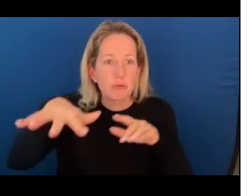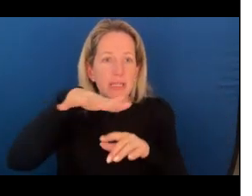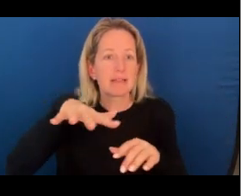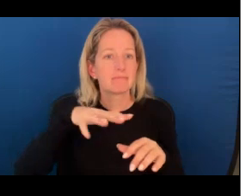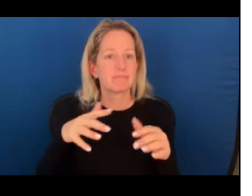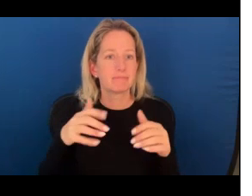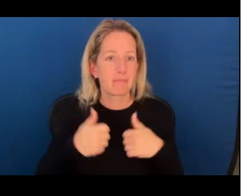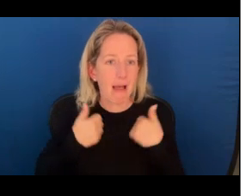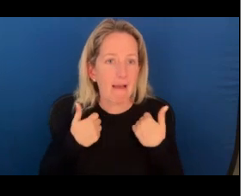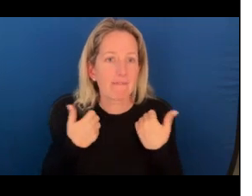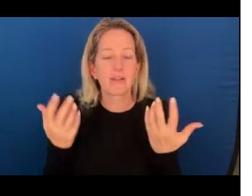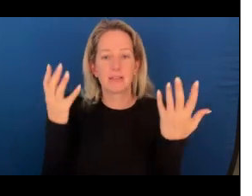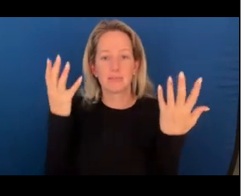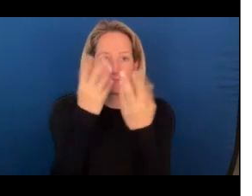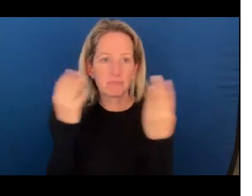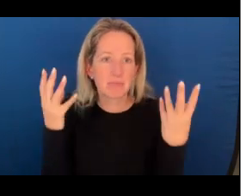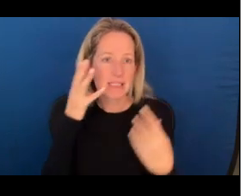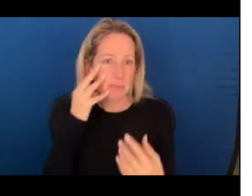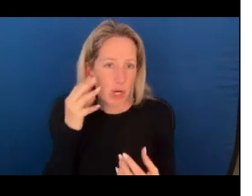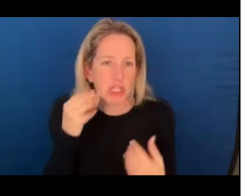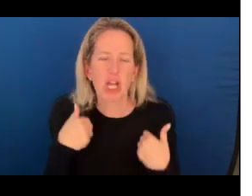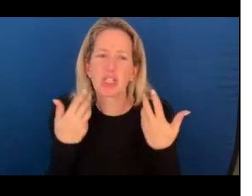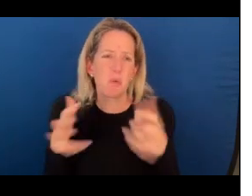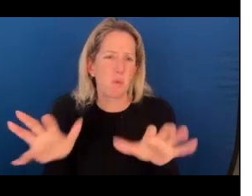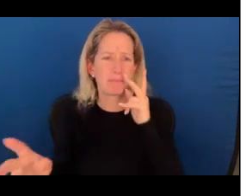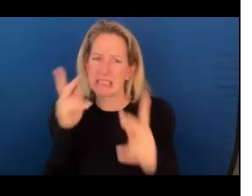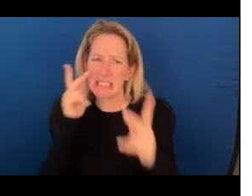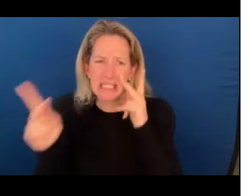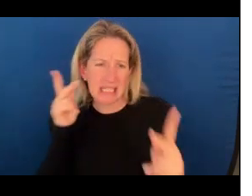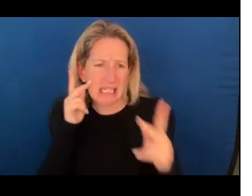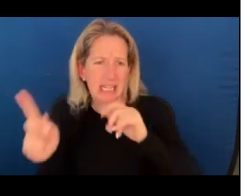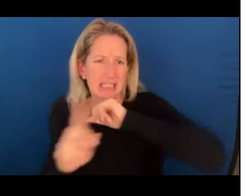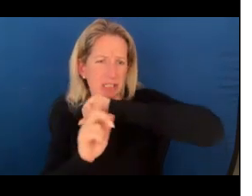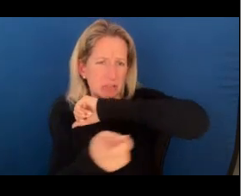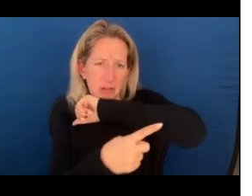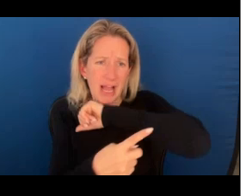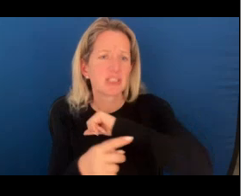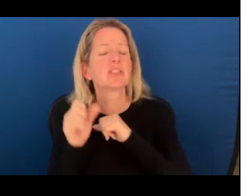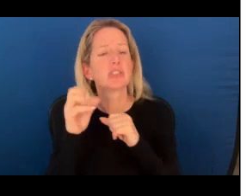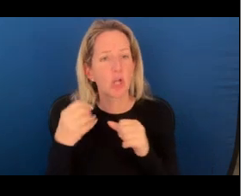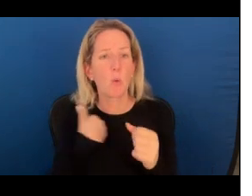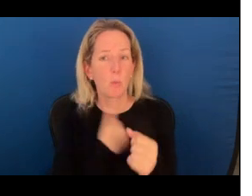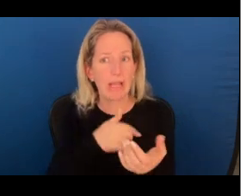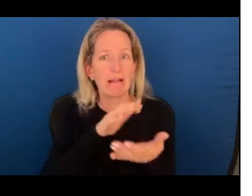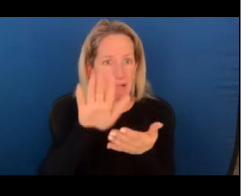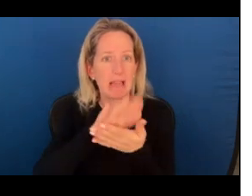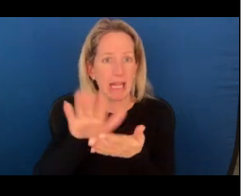see beautiful nature rather than a lot of garbage. So we do a lot of beach cleanups. And